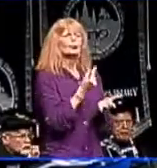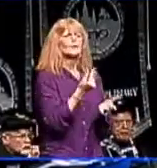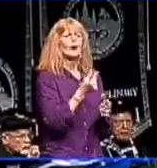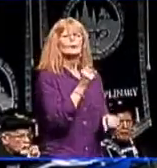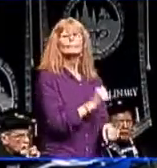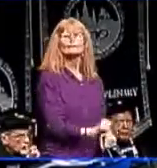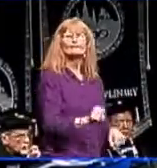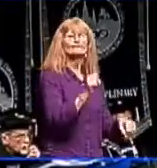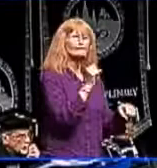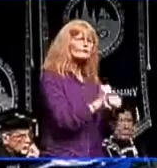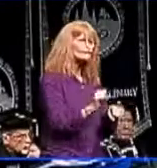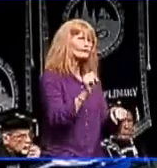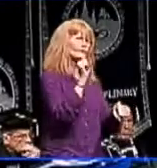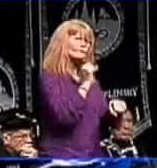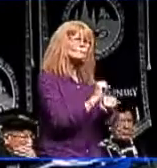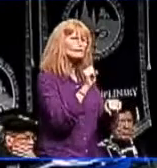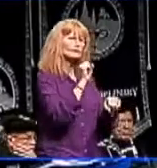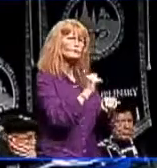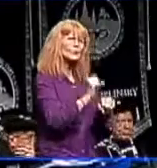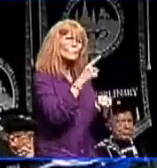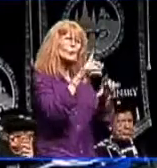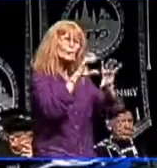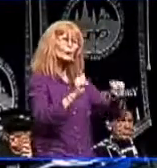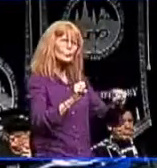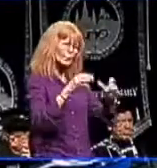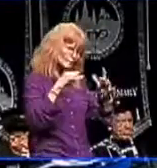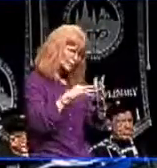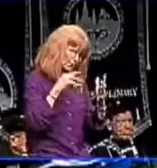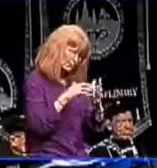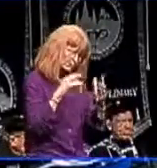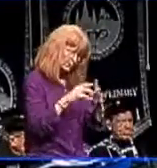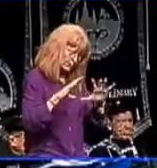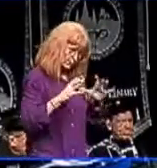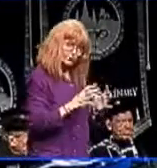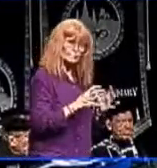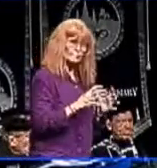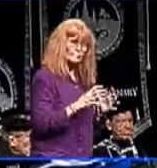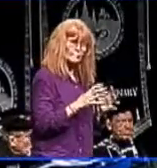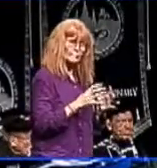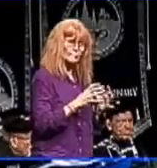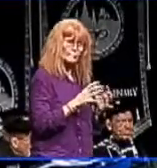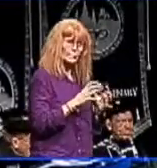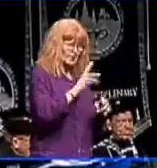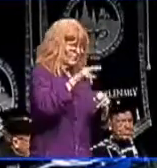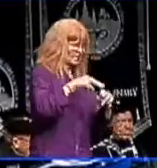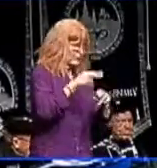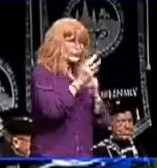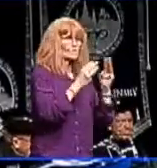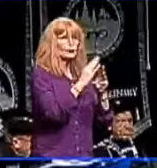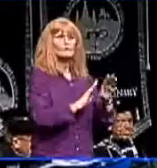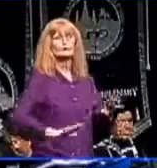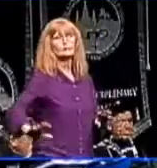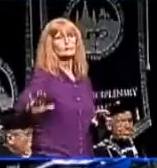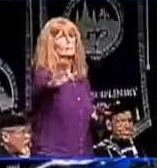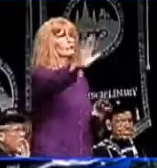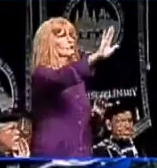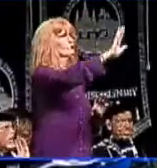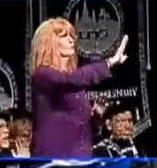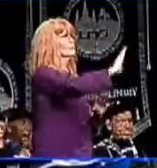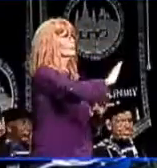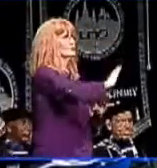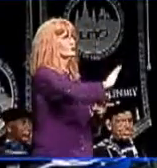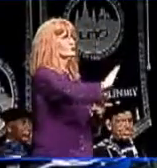working hard to secure your degrees, virtually nations the world over were mired